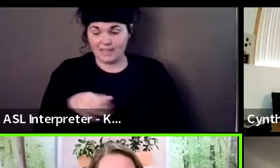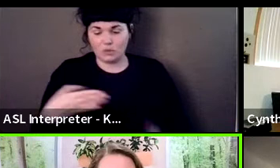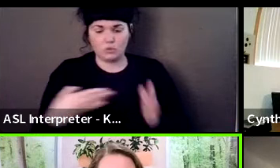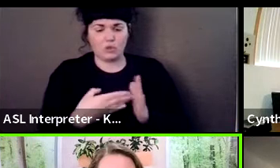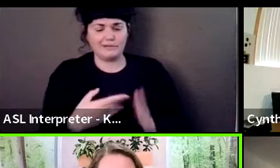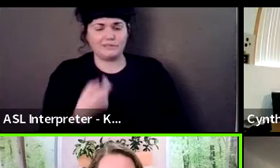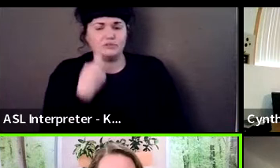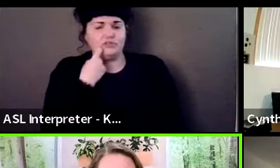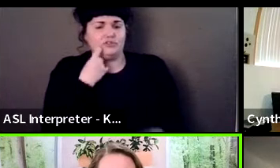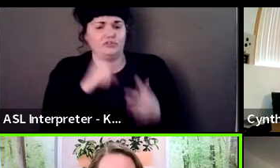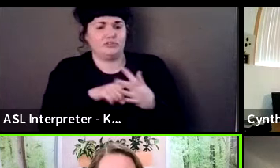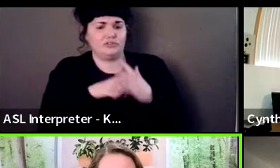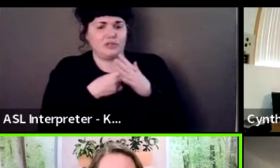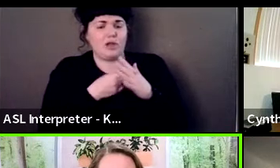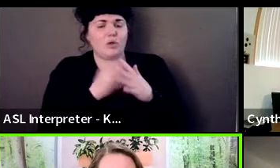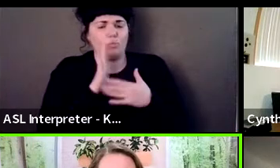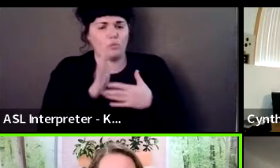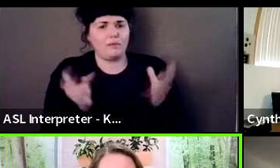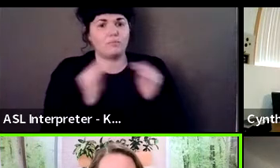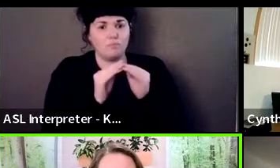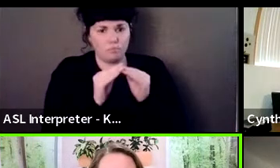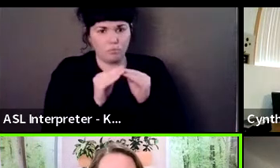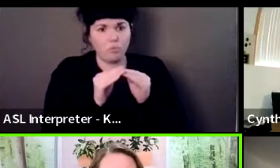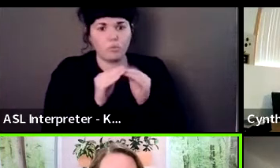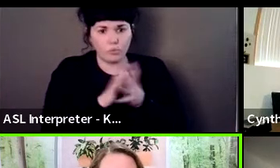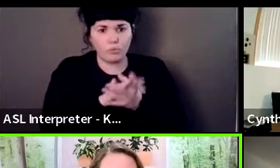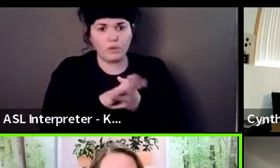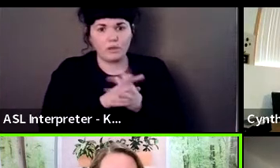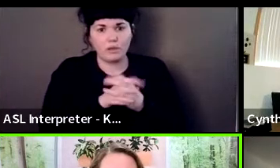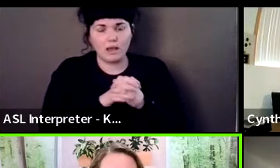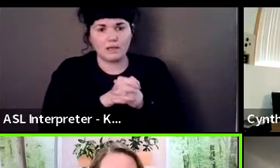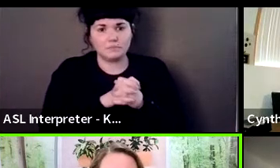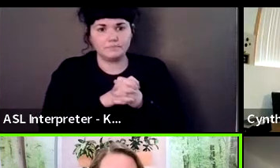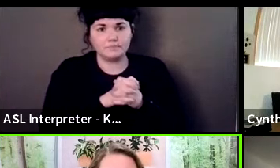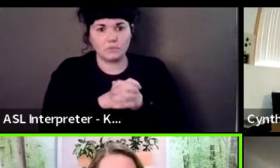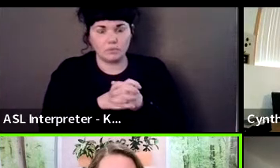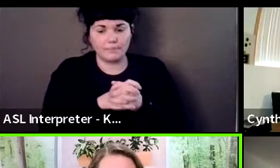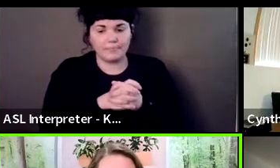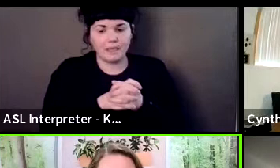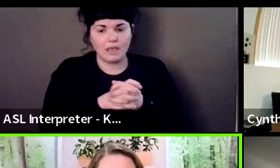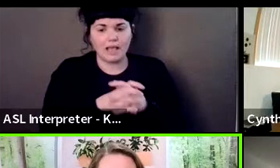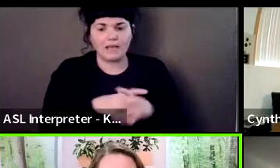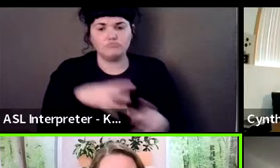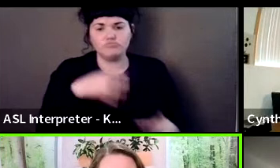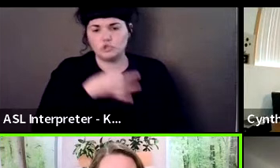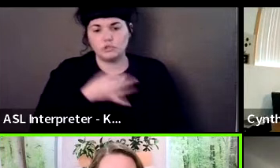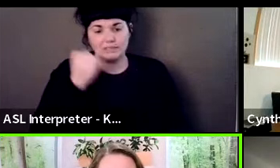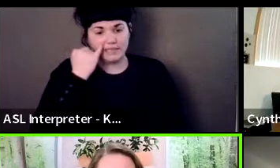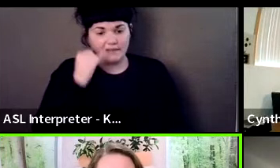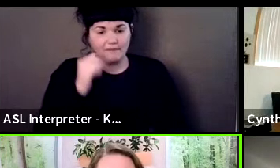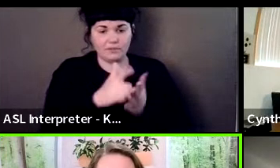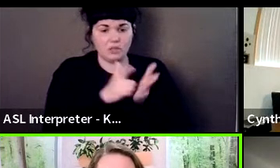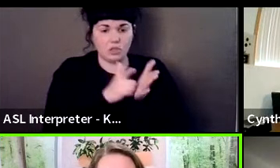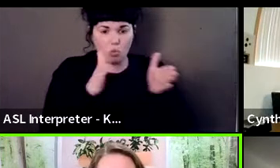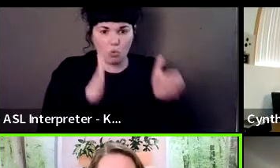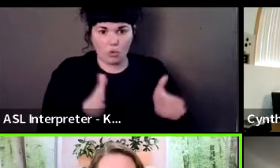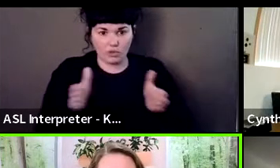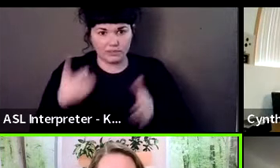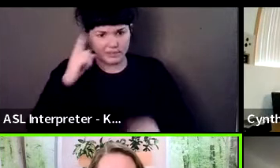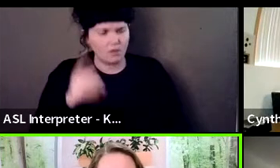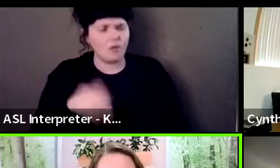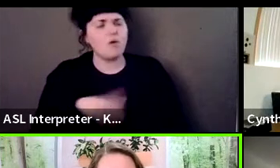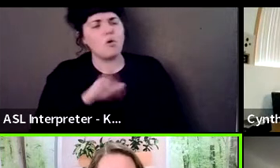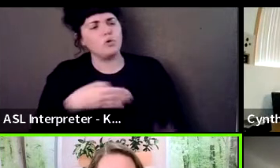probably waiting for scheduling orders. I'm just wondering if the thought from the lawyers is that these might end sooner rather than later